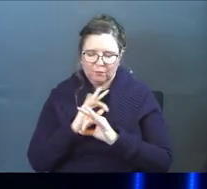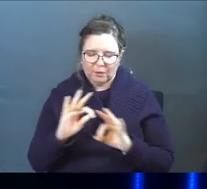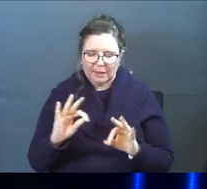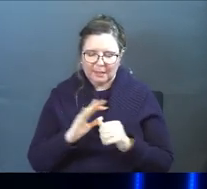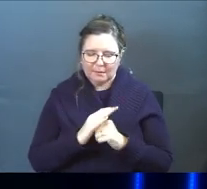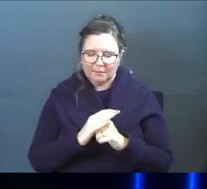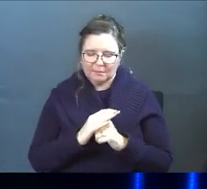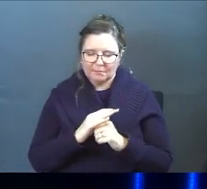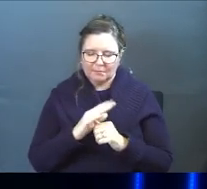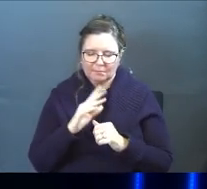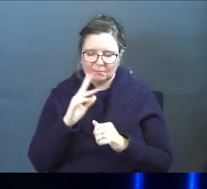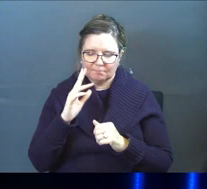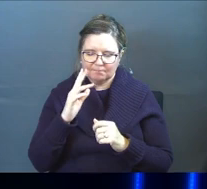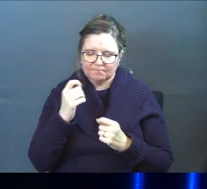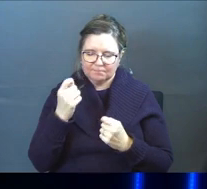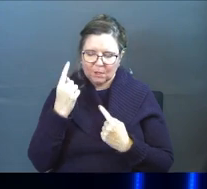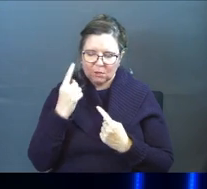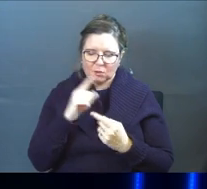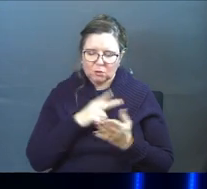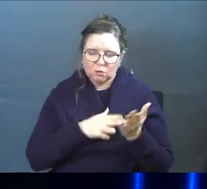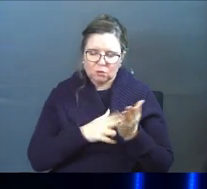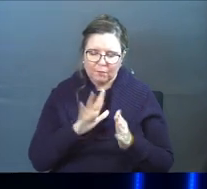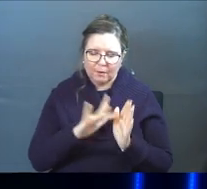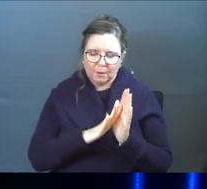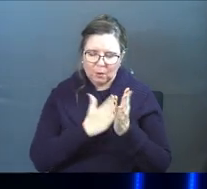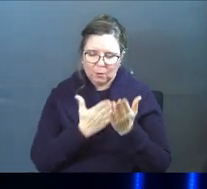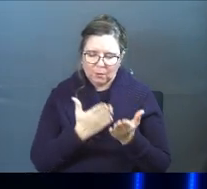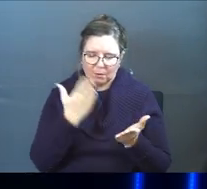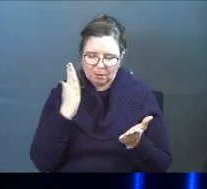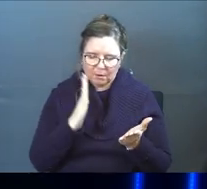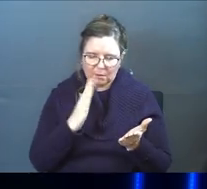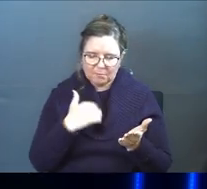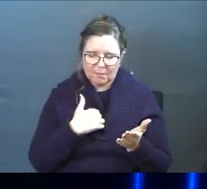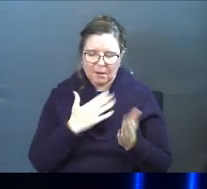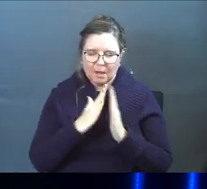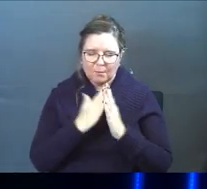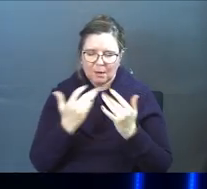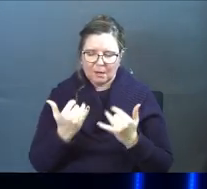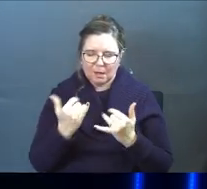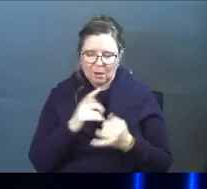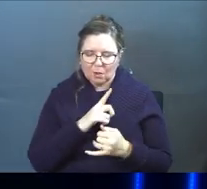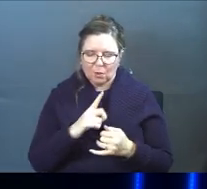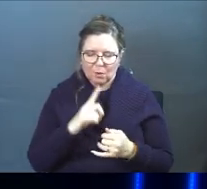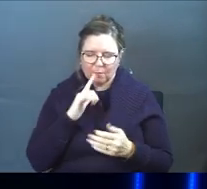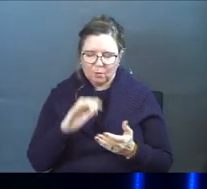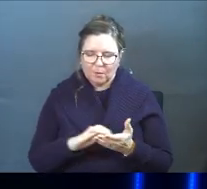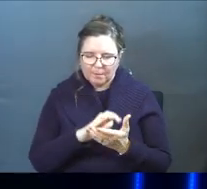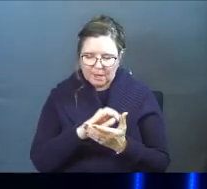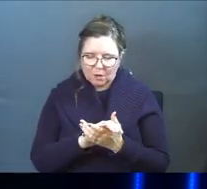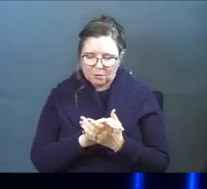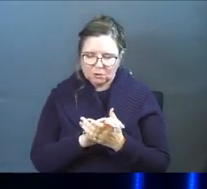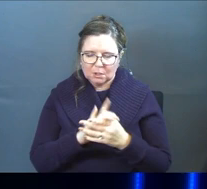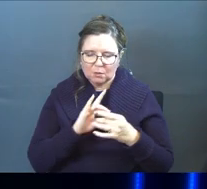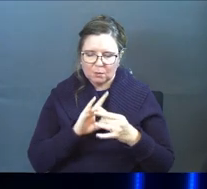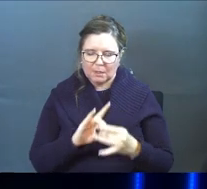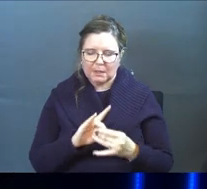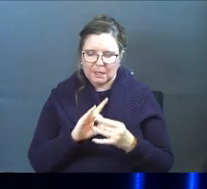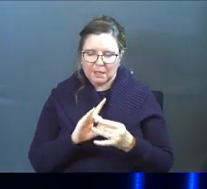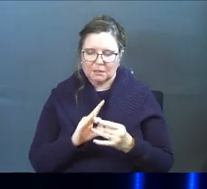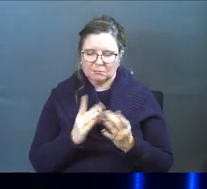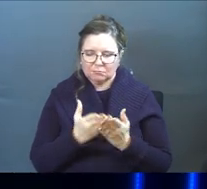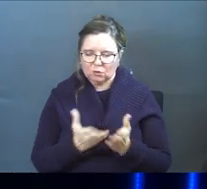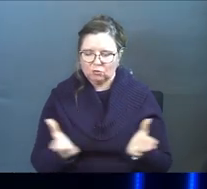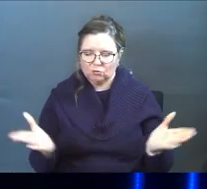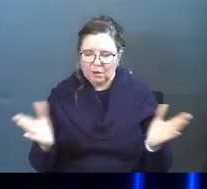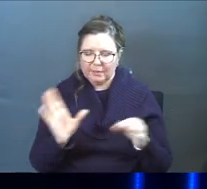freely and to hear truth from your word, God. I pray right now, Lord, for marriages and relationships